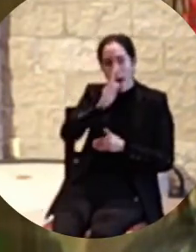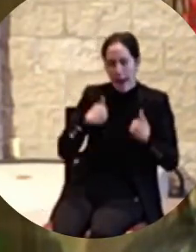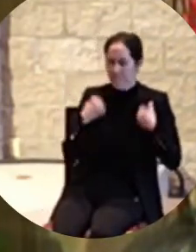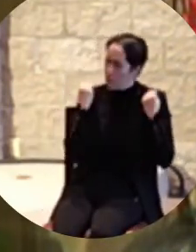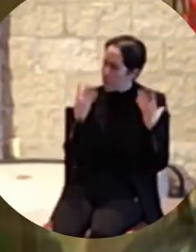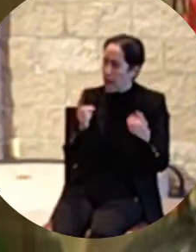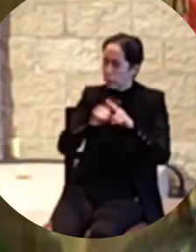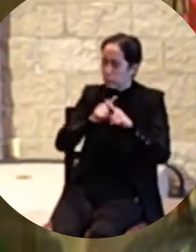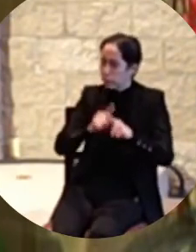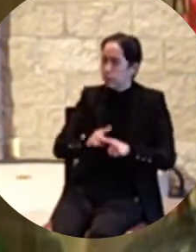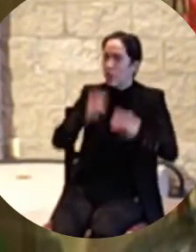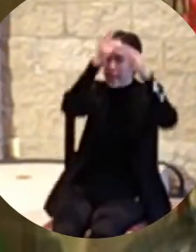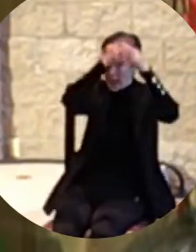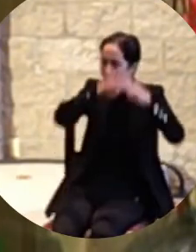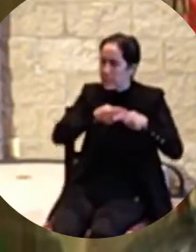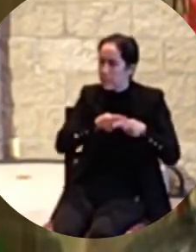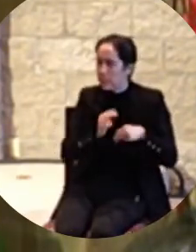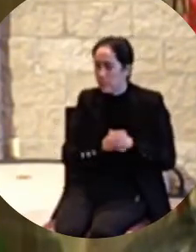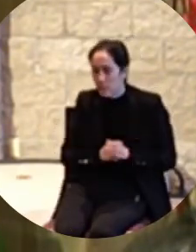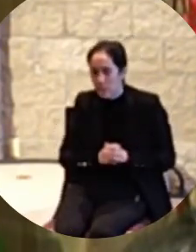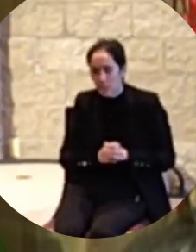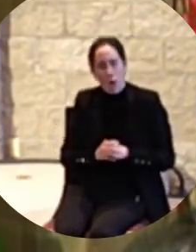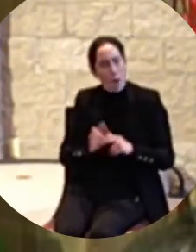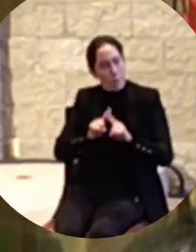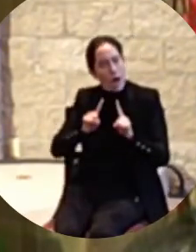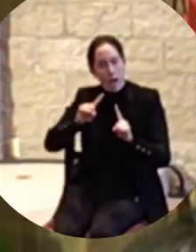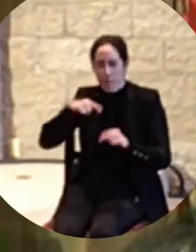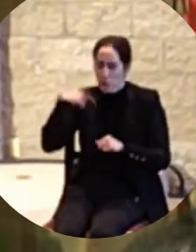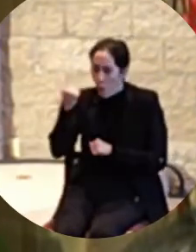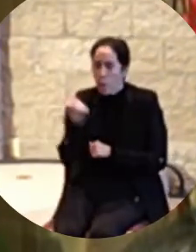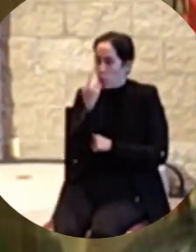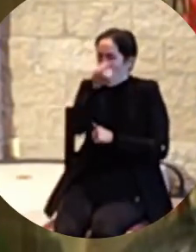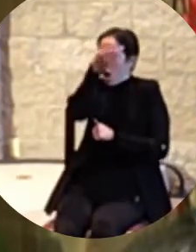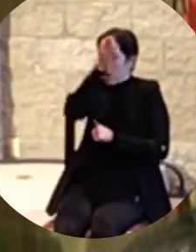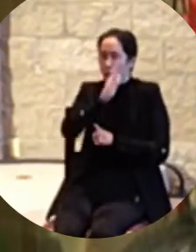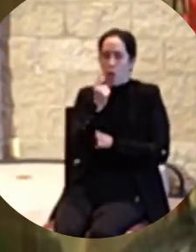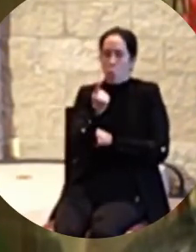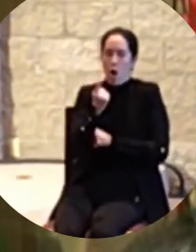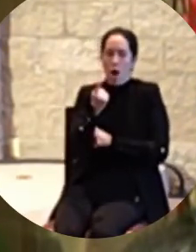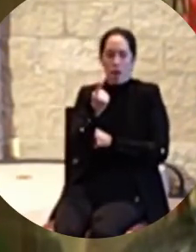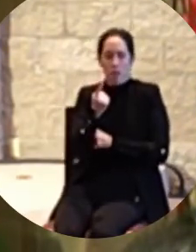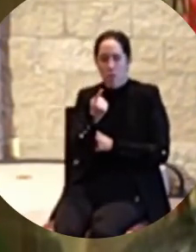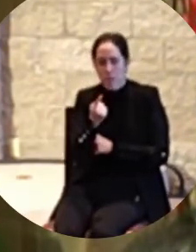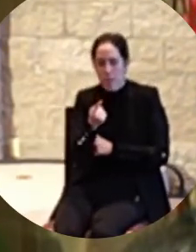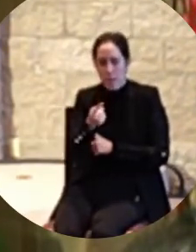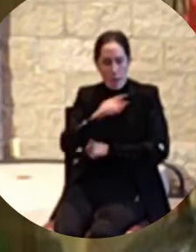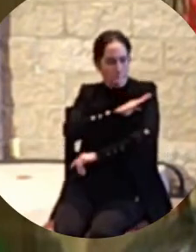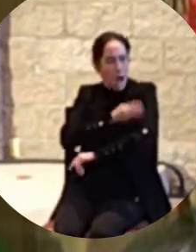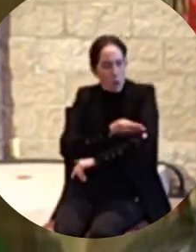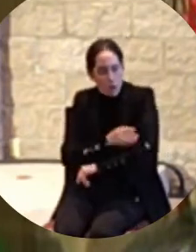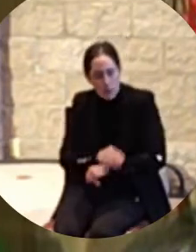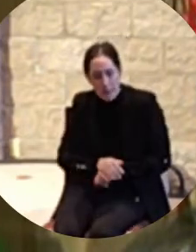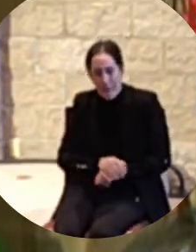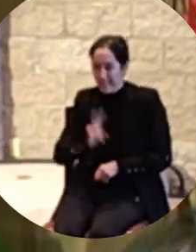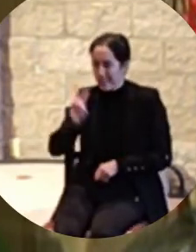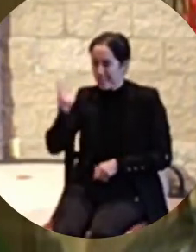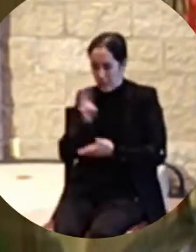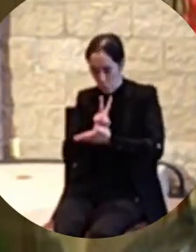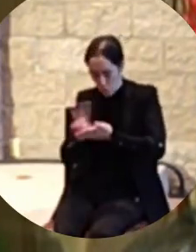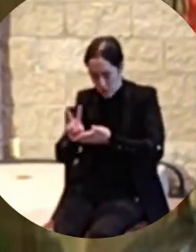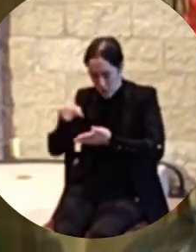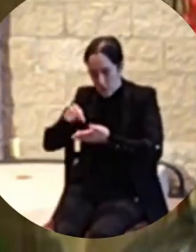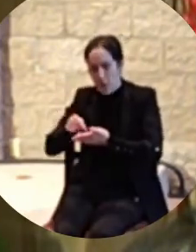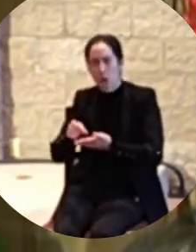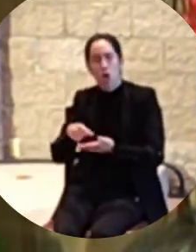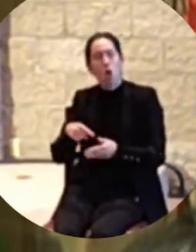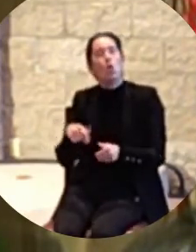move towards that one presence and that one power. And then that second week, we were reminded that all creation praises